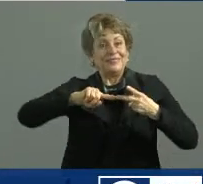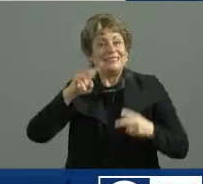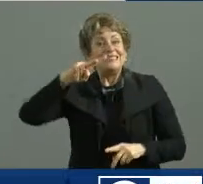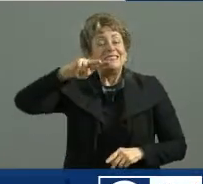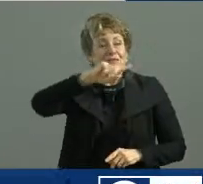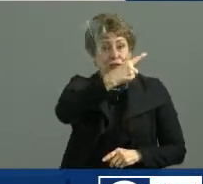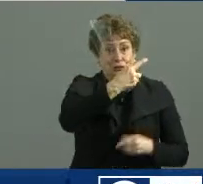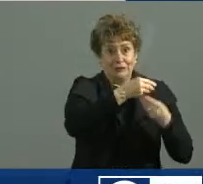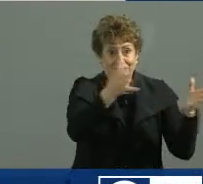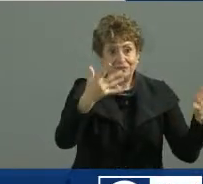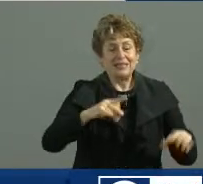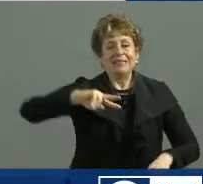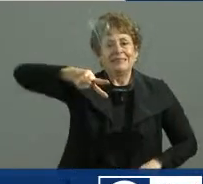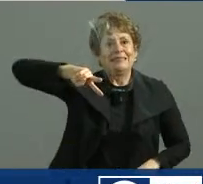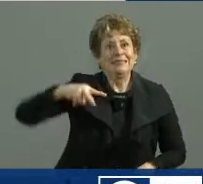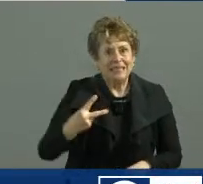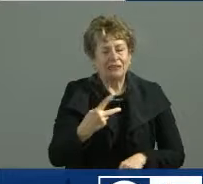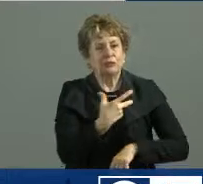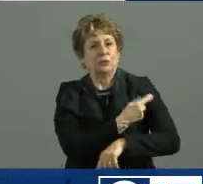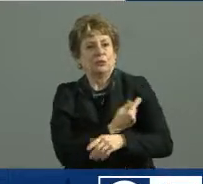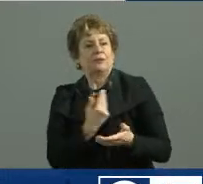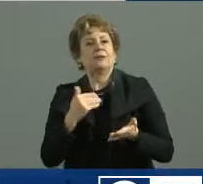County, and all 15